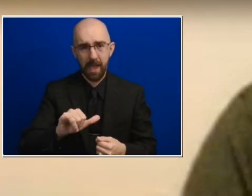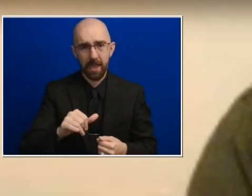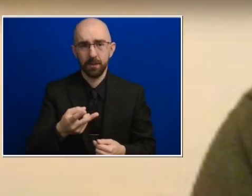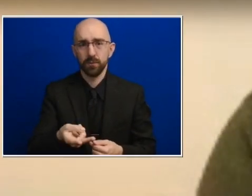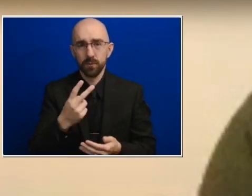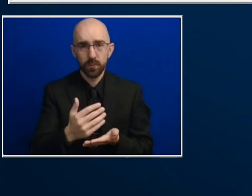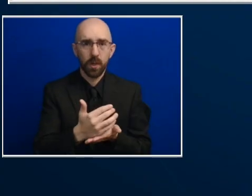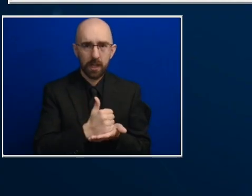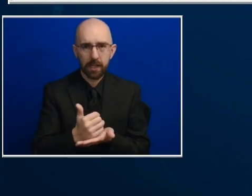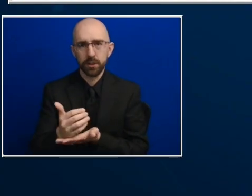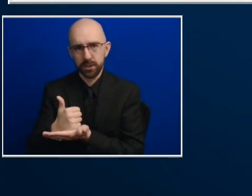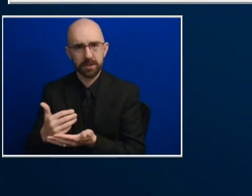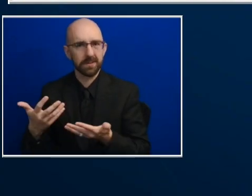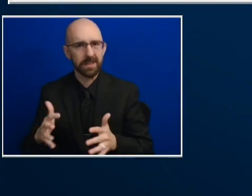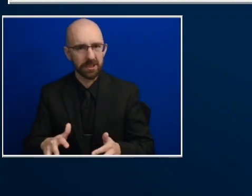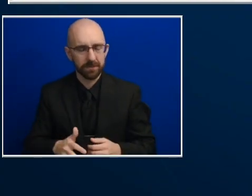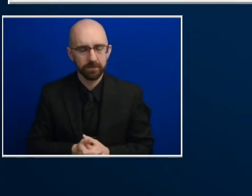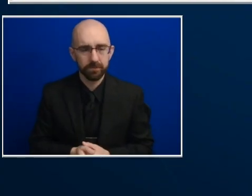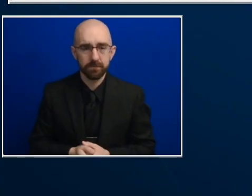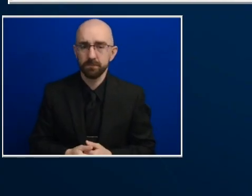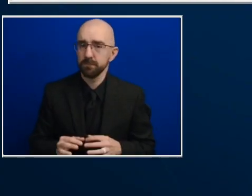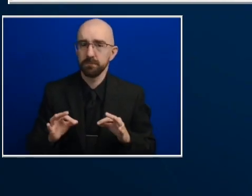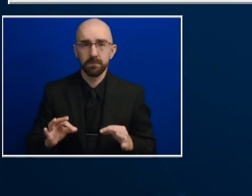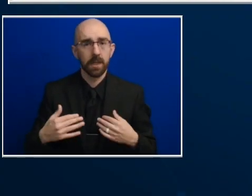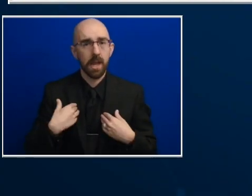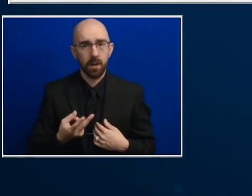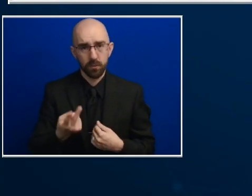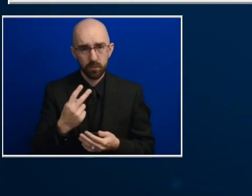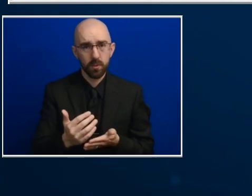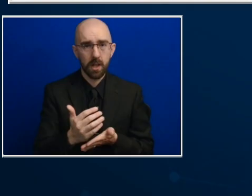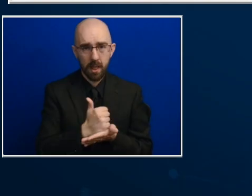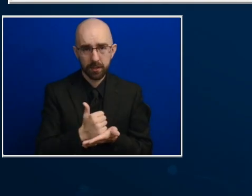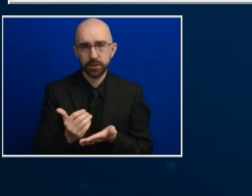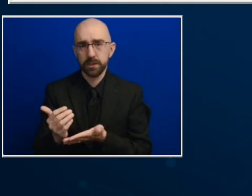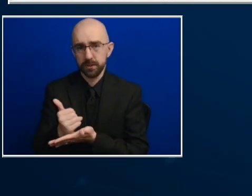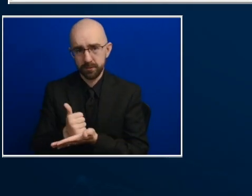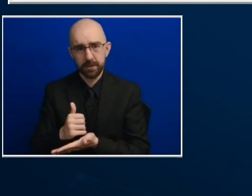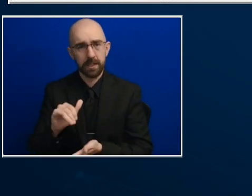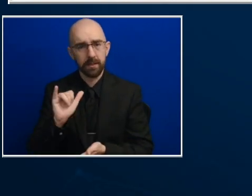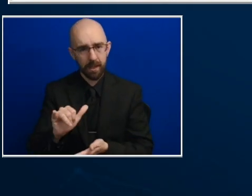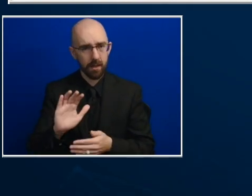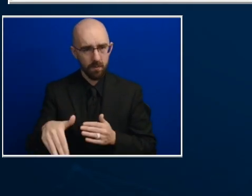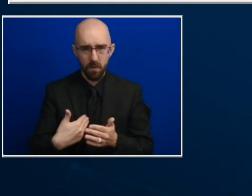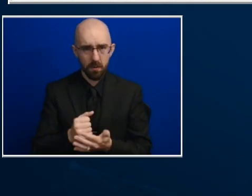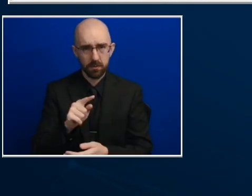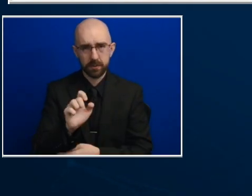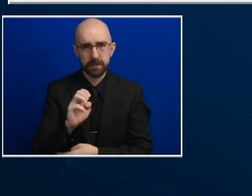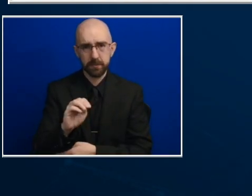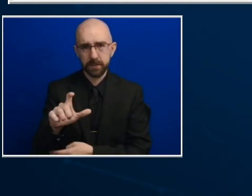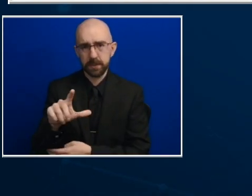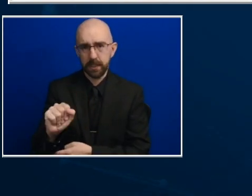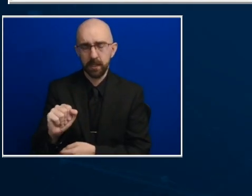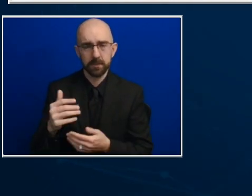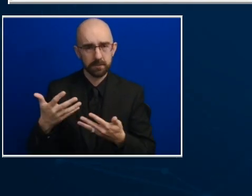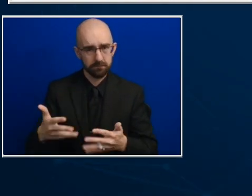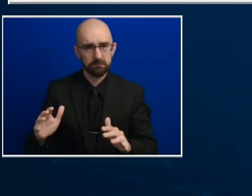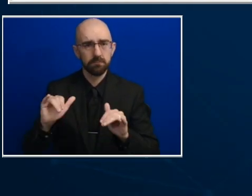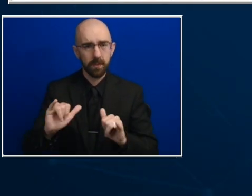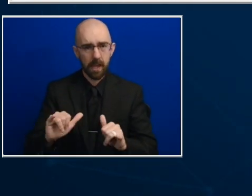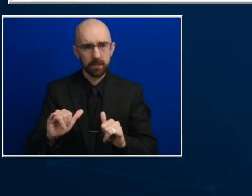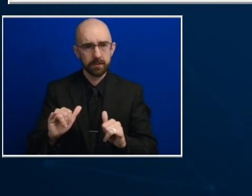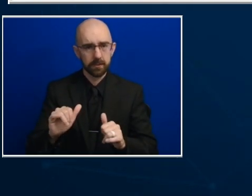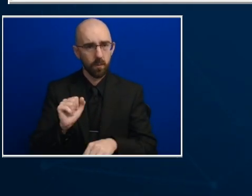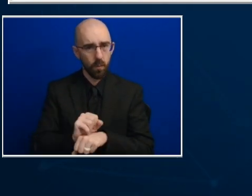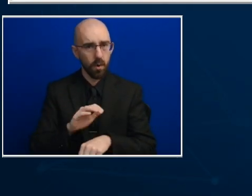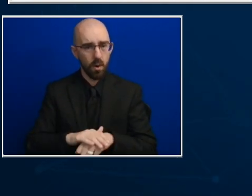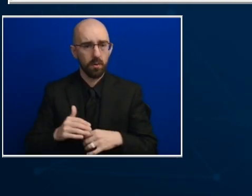collections. Okay, so you had 2 collections, and that got all your stem cells. So that's being worked on right now.